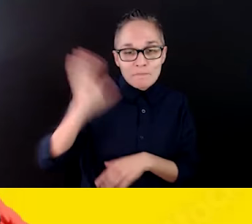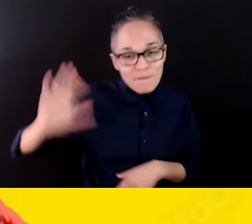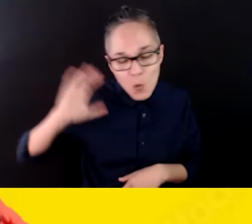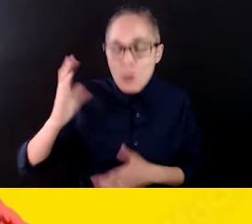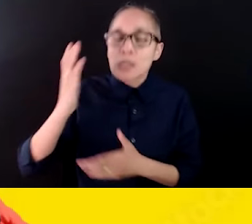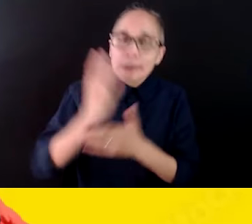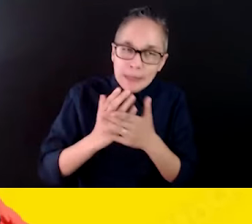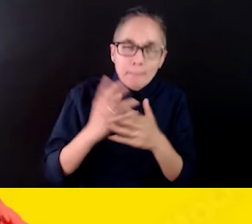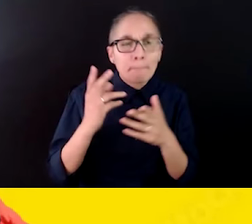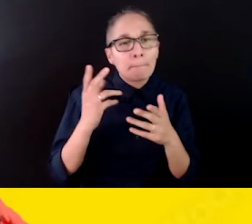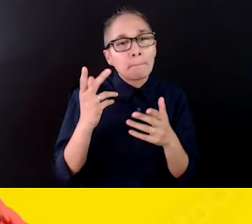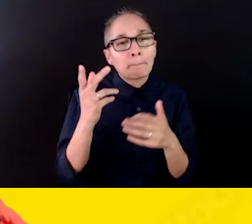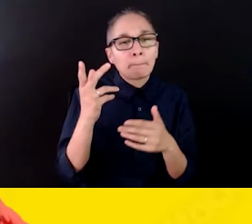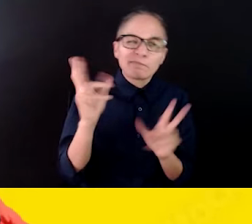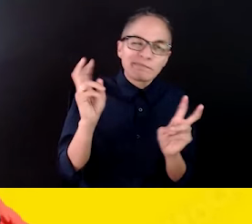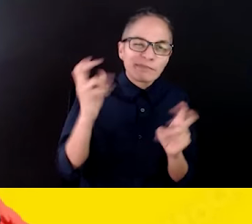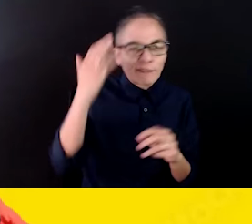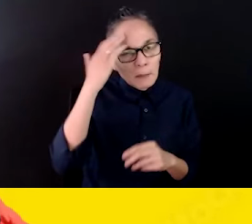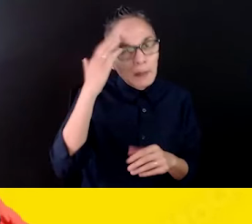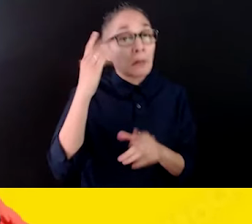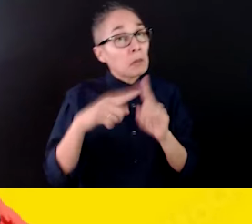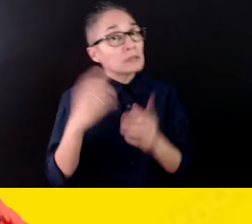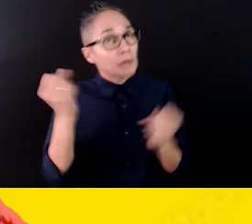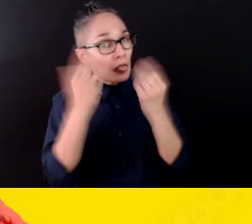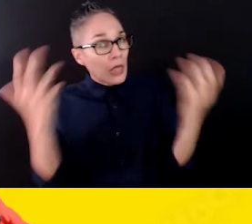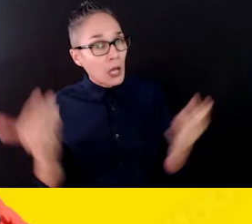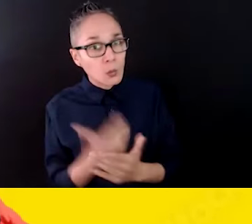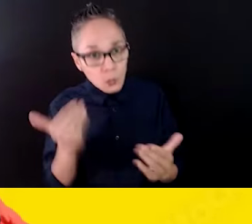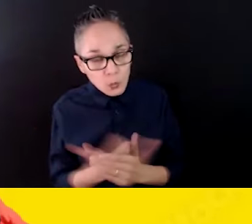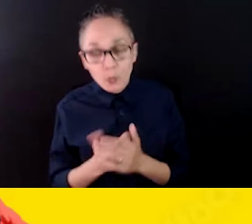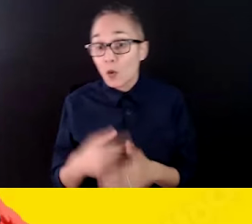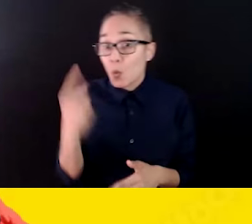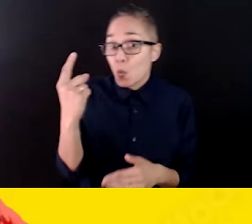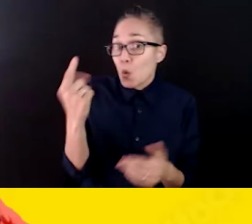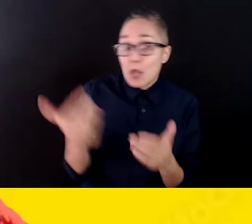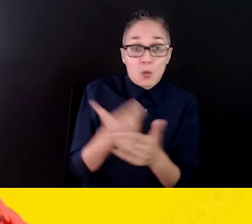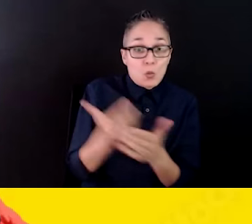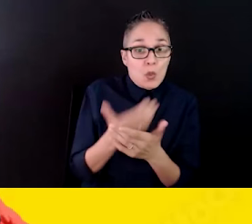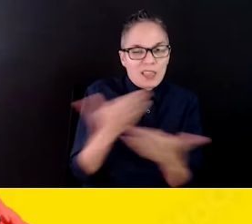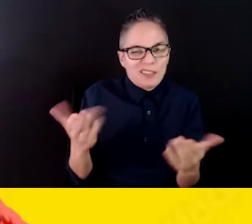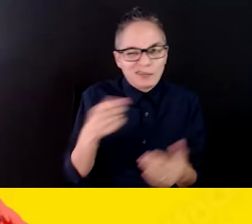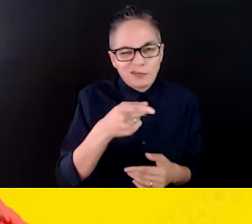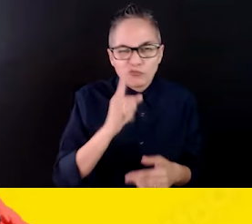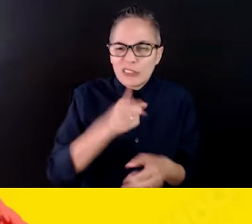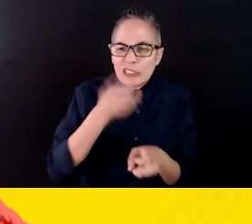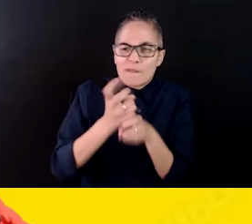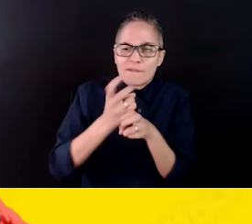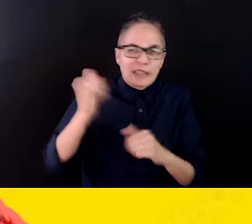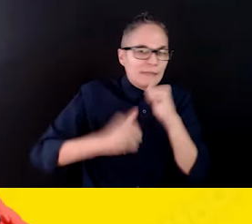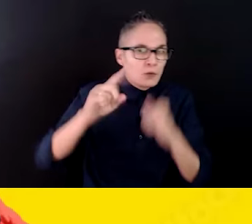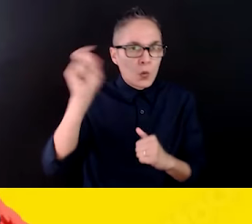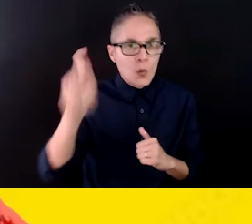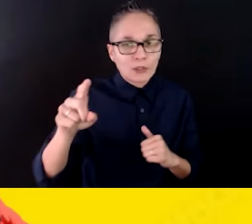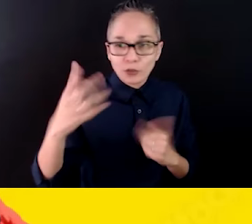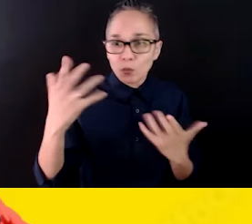overlaps, but a lot of it's new. And one of the things that's new are these hard questions that we want to ask, and